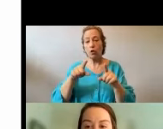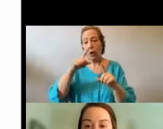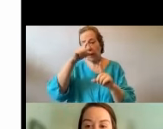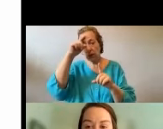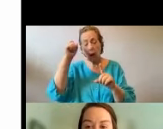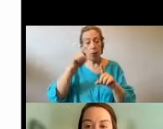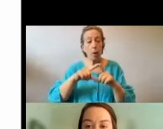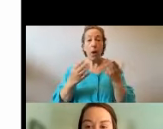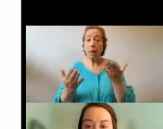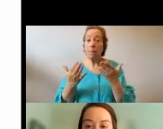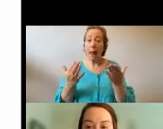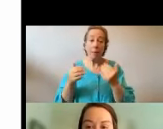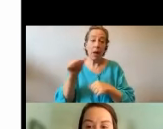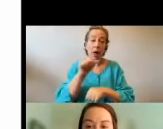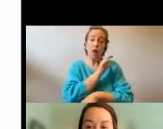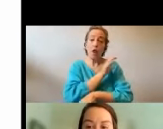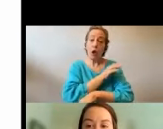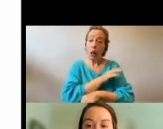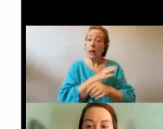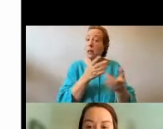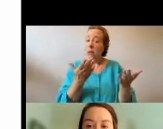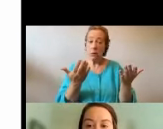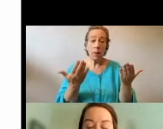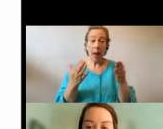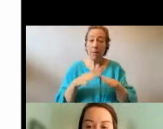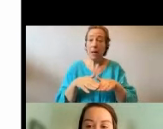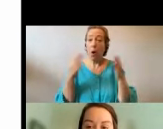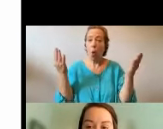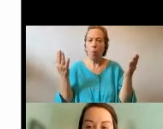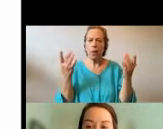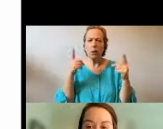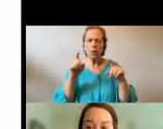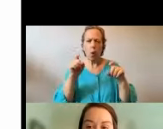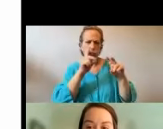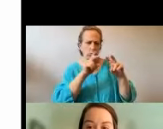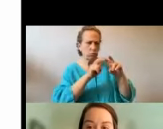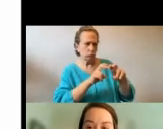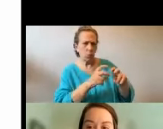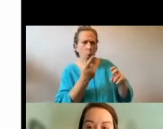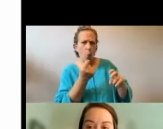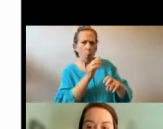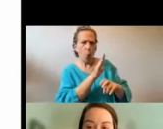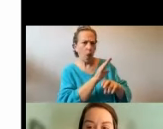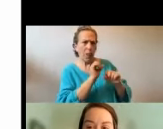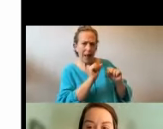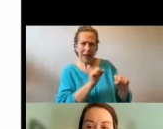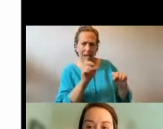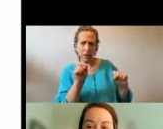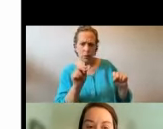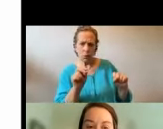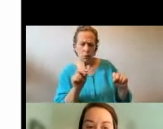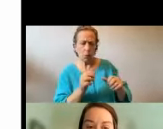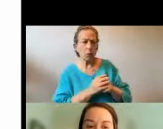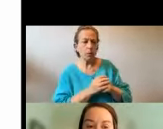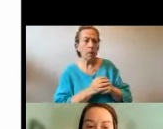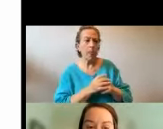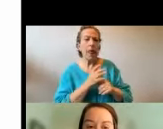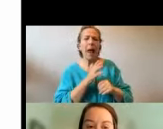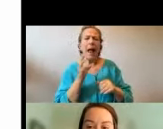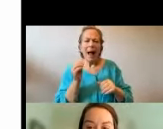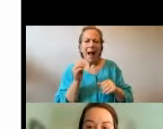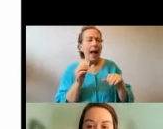students that help out or multiple students, just kind of assessing what the bandwidth is. And then to Sarah's point, just getting a sense of how many cases